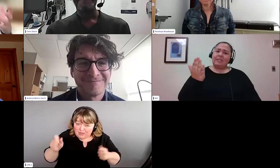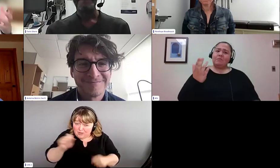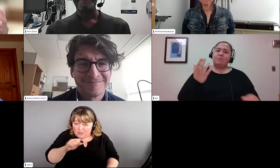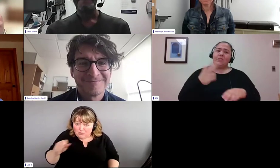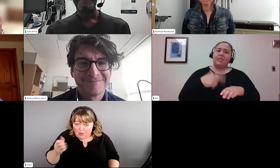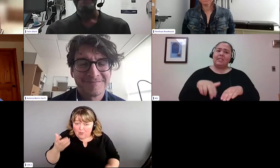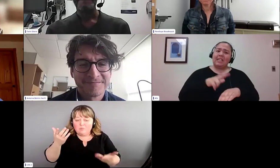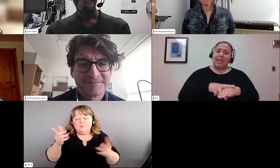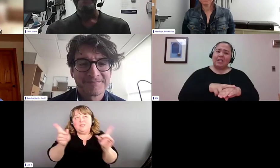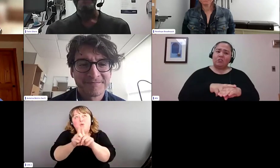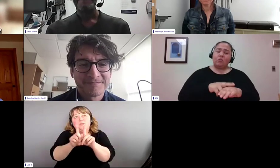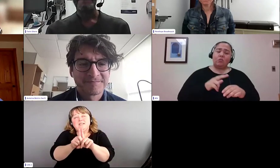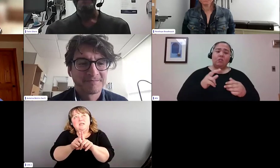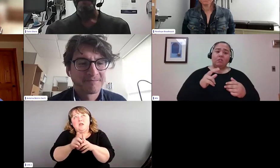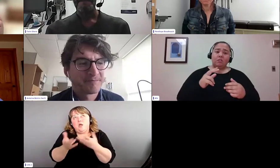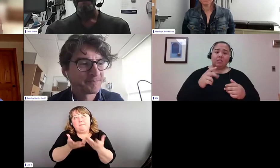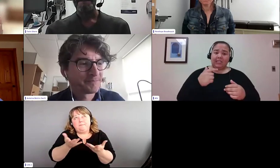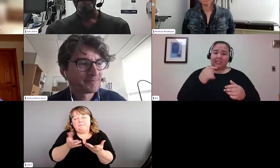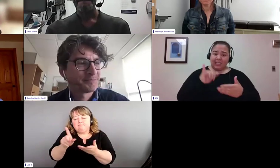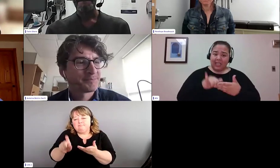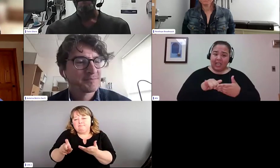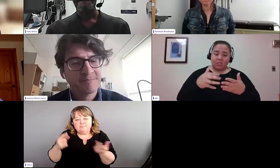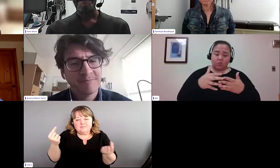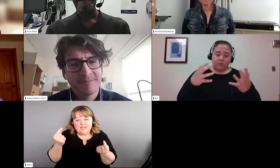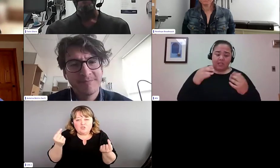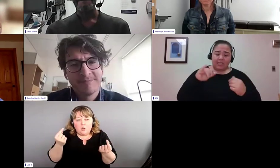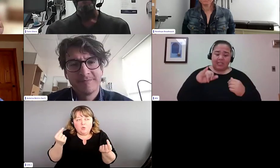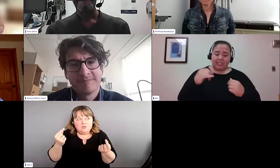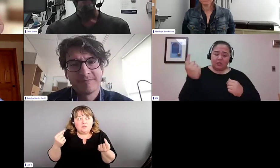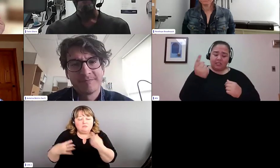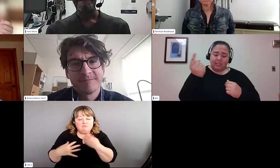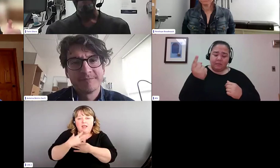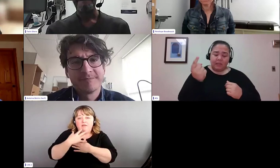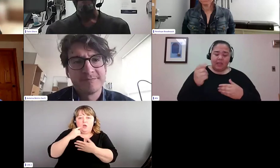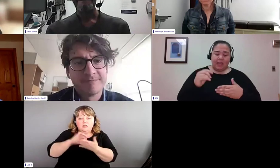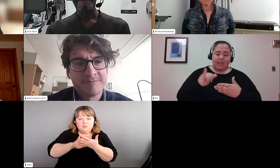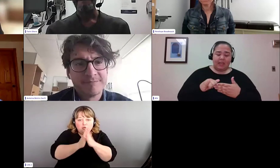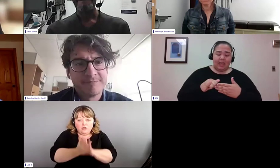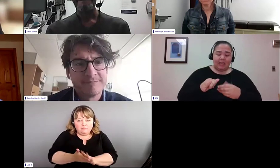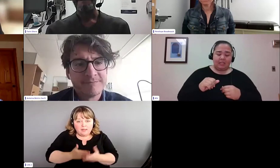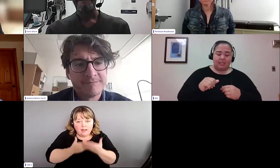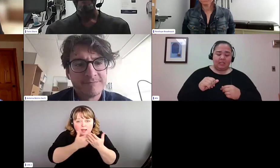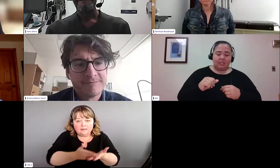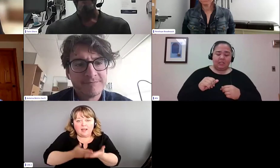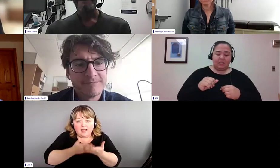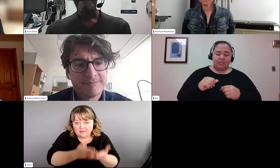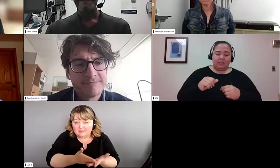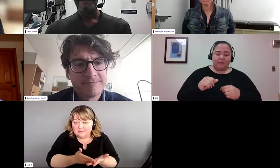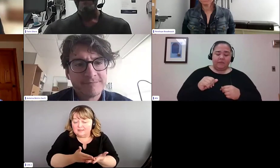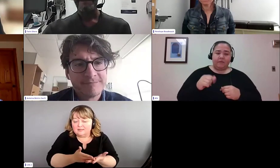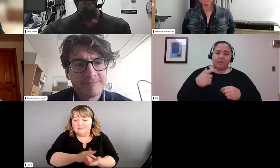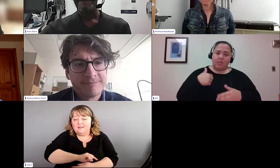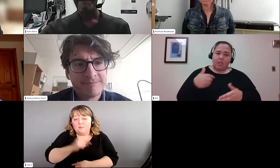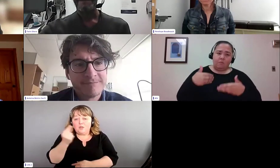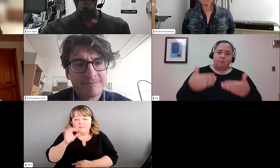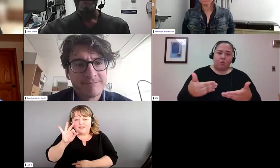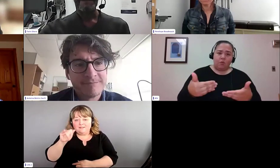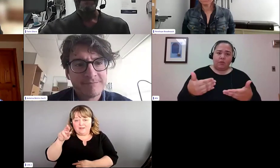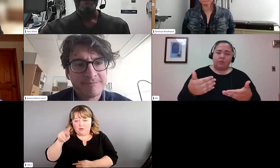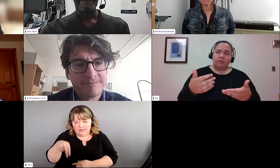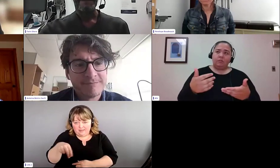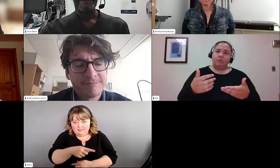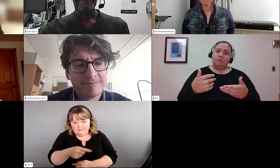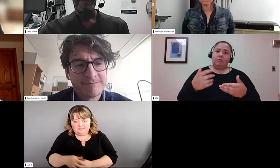Is it so much? Is there something that brought you to be in this